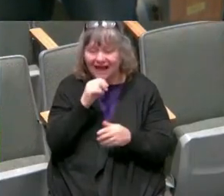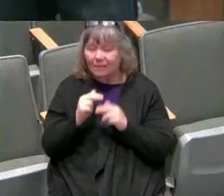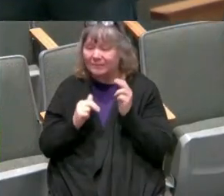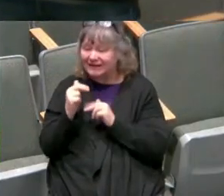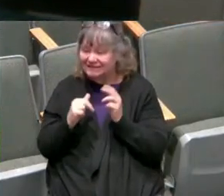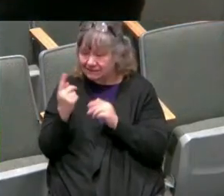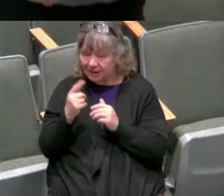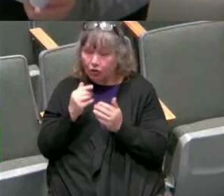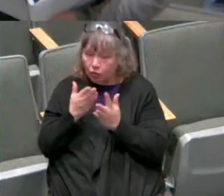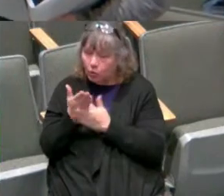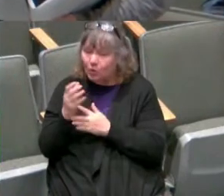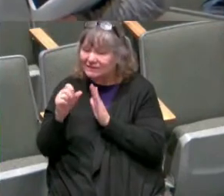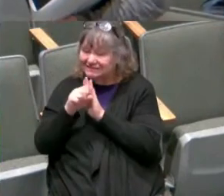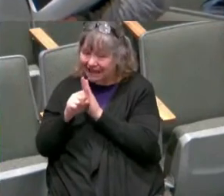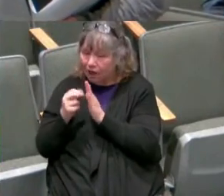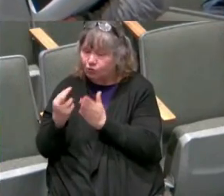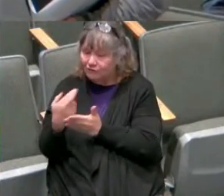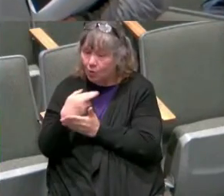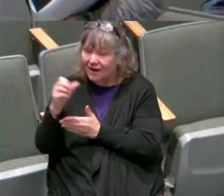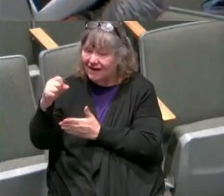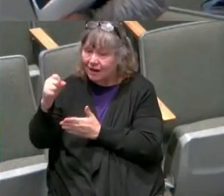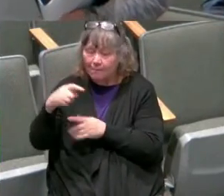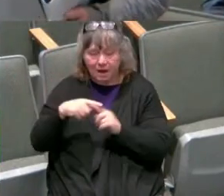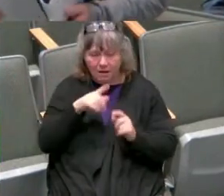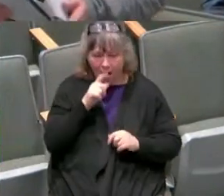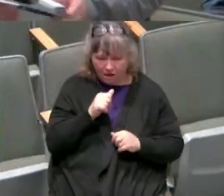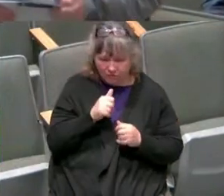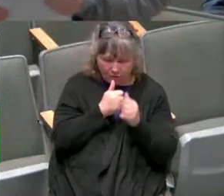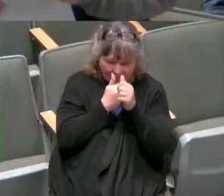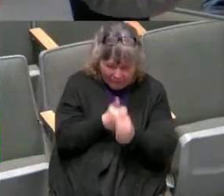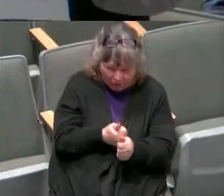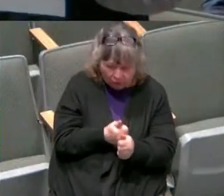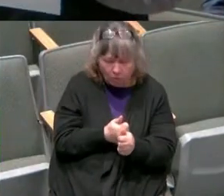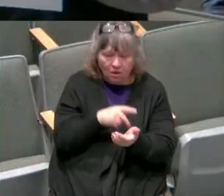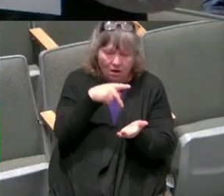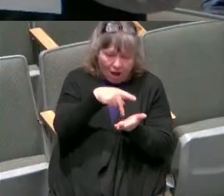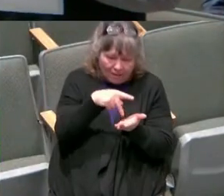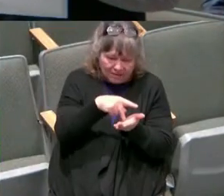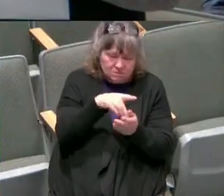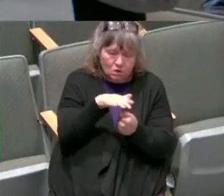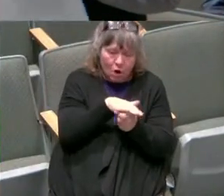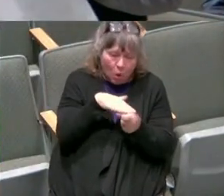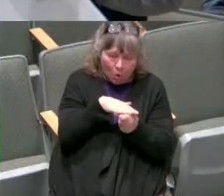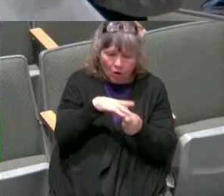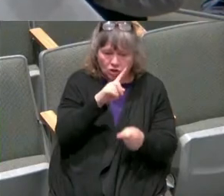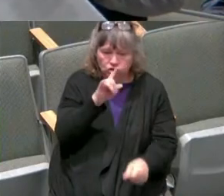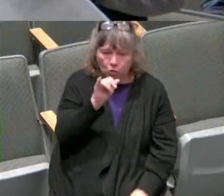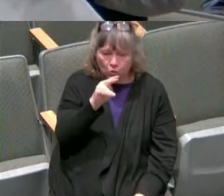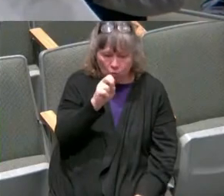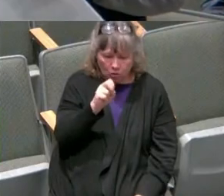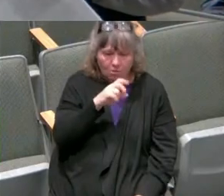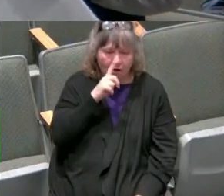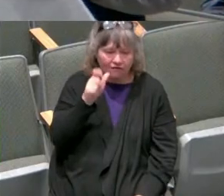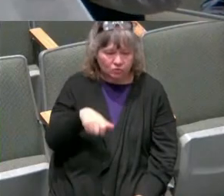has to go through a state review process but doesn't have to comply with hopkinton's local zoning